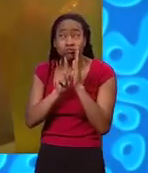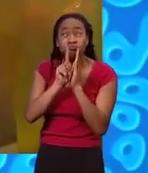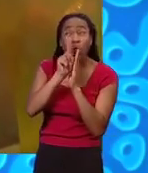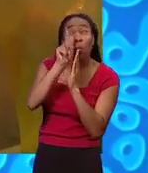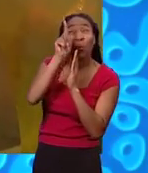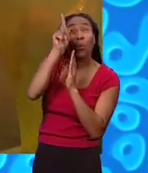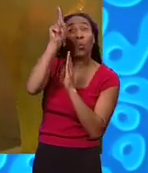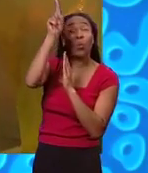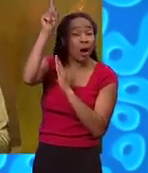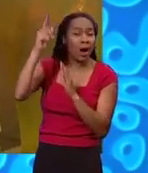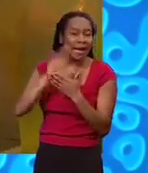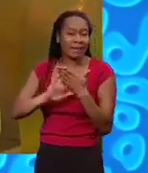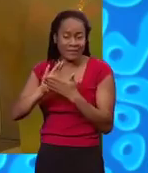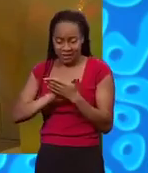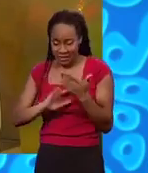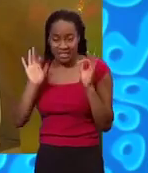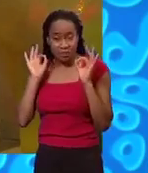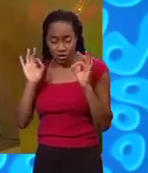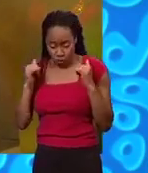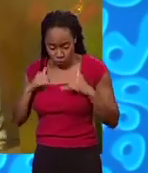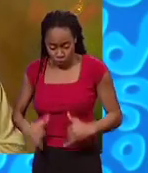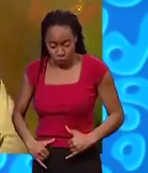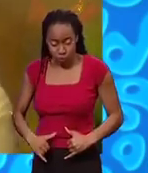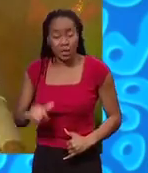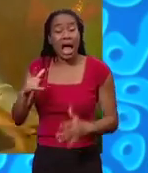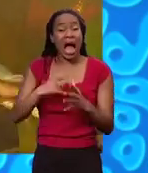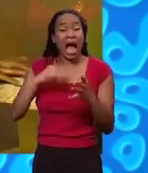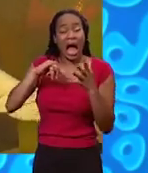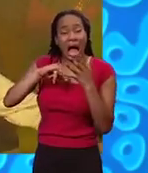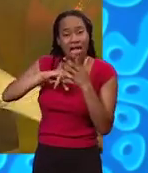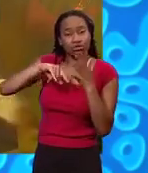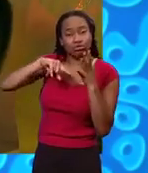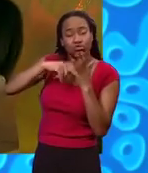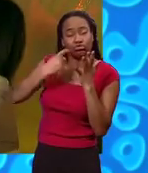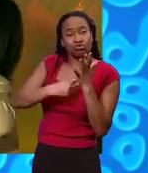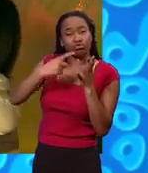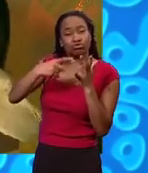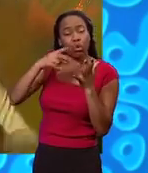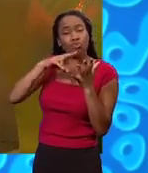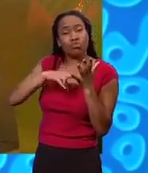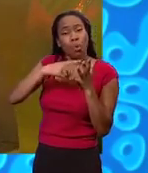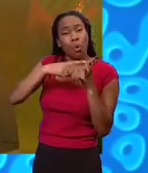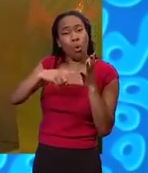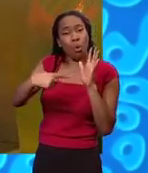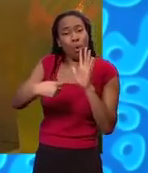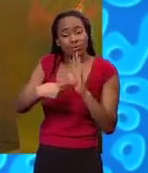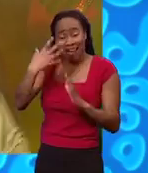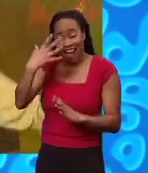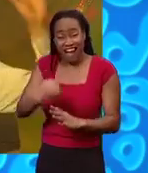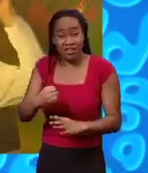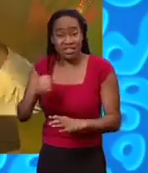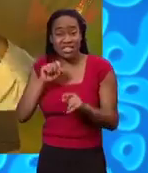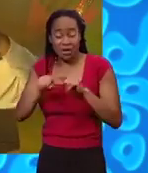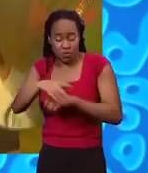special suits. Now, astronauts wear spacesuits, which cover the whole of their bodies and a clear